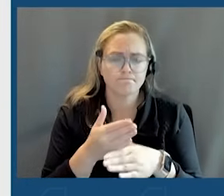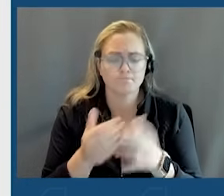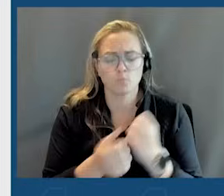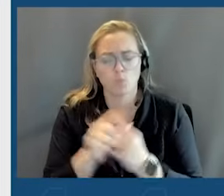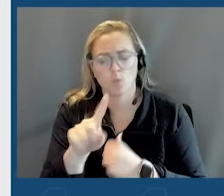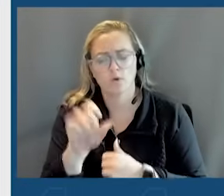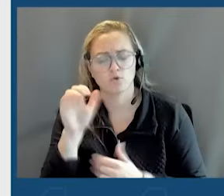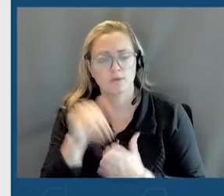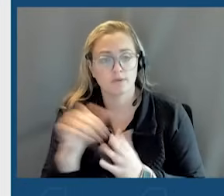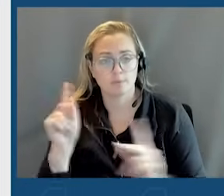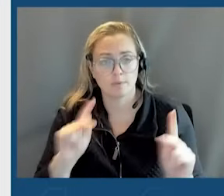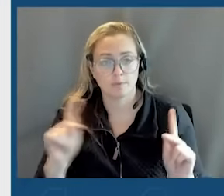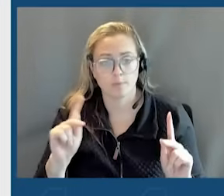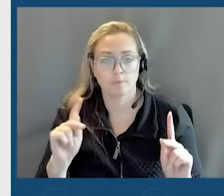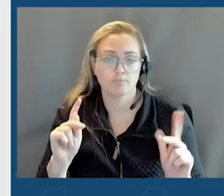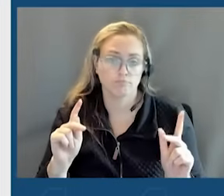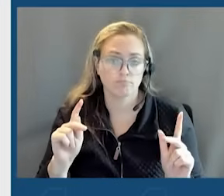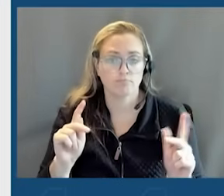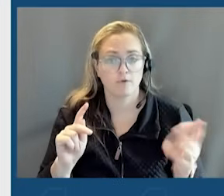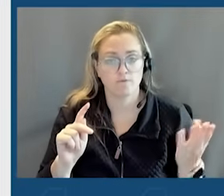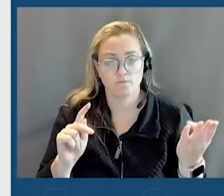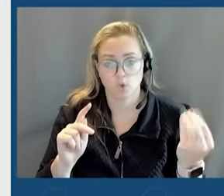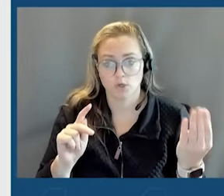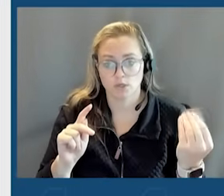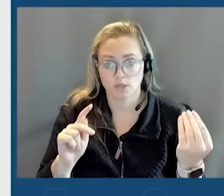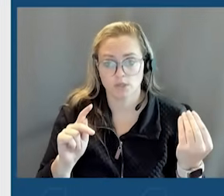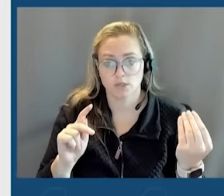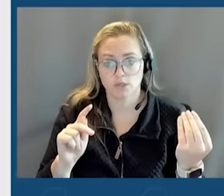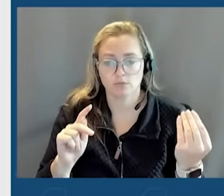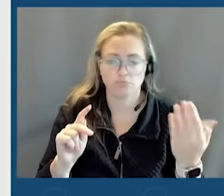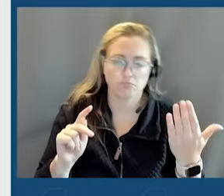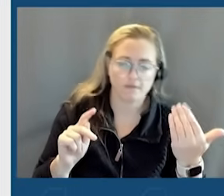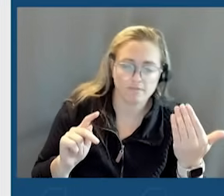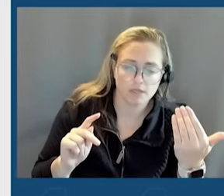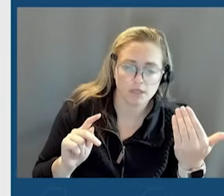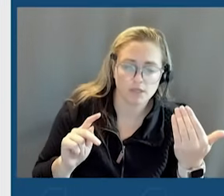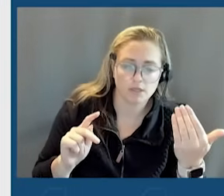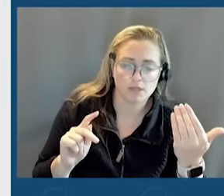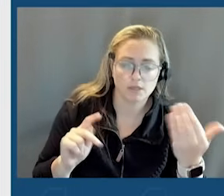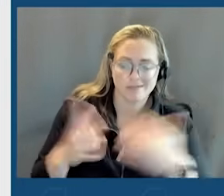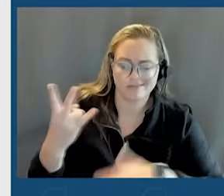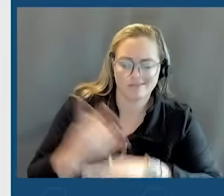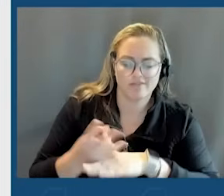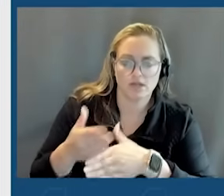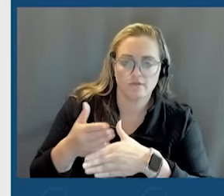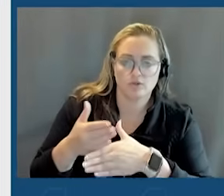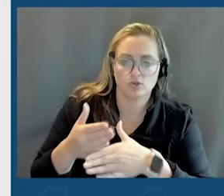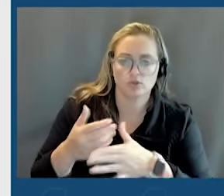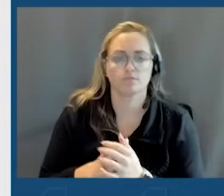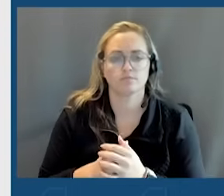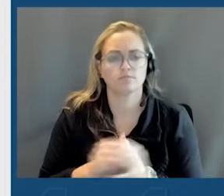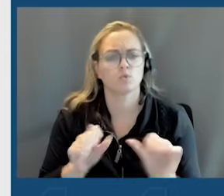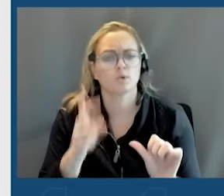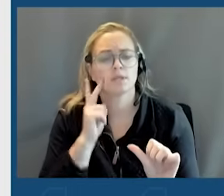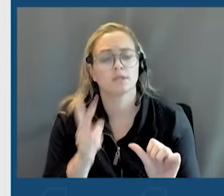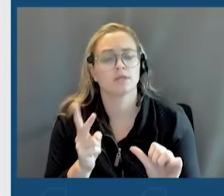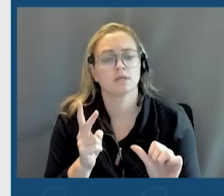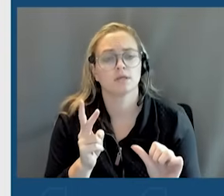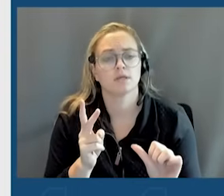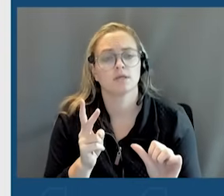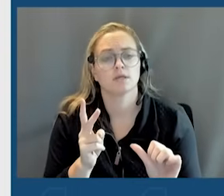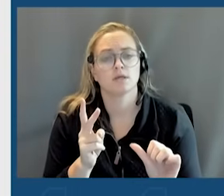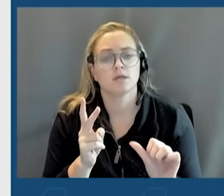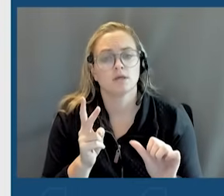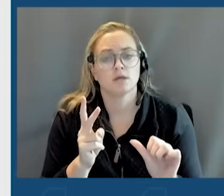100,000, 14, almost 15. That's the 7-day average. And you can see here,